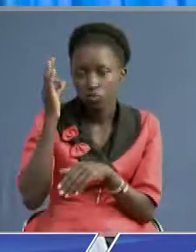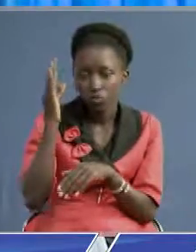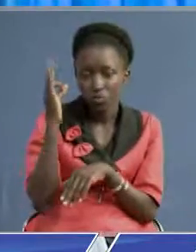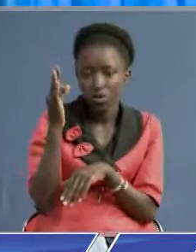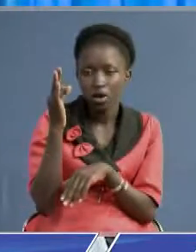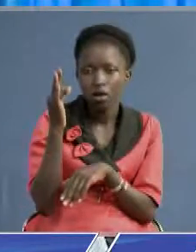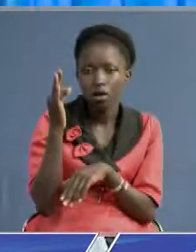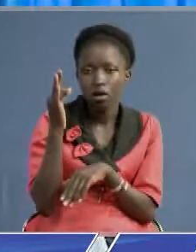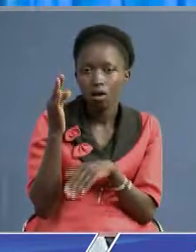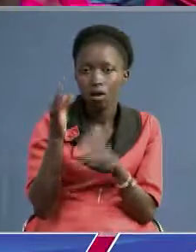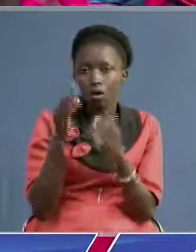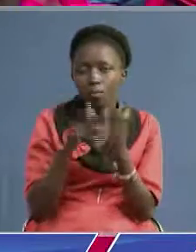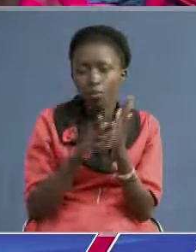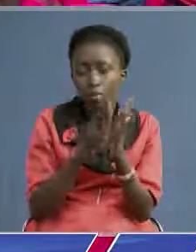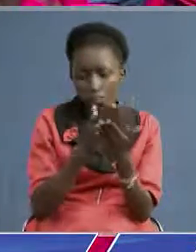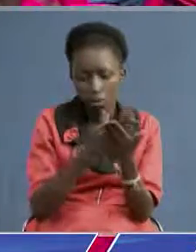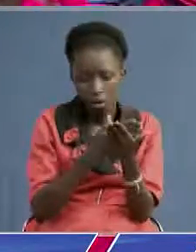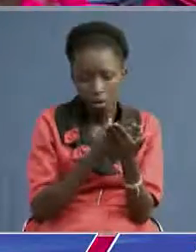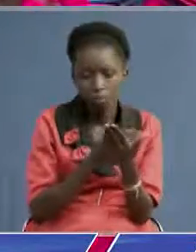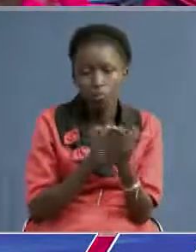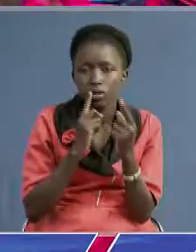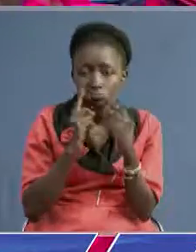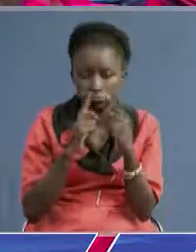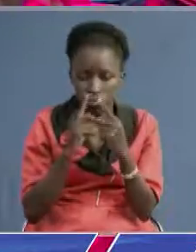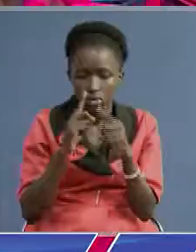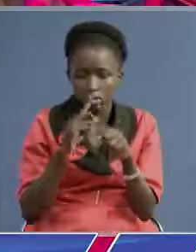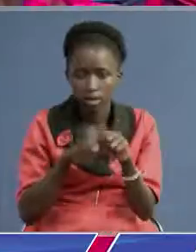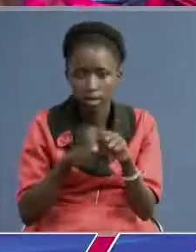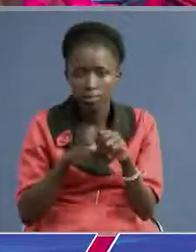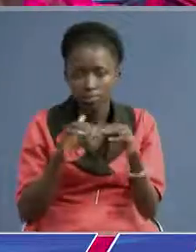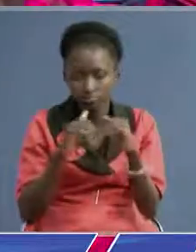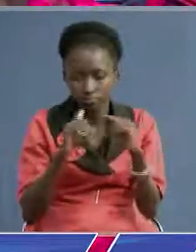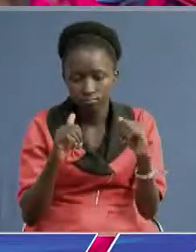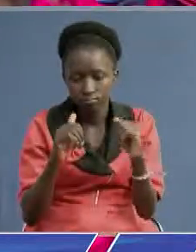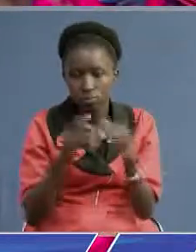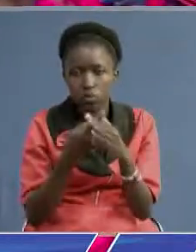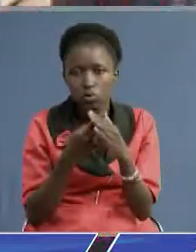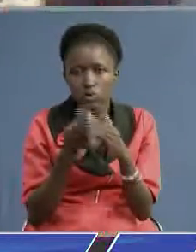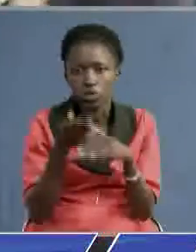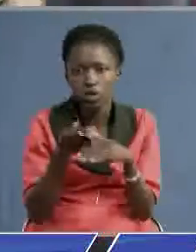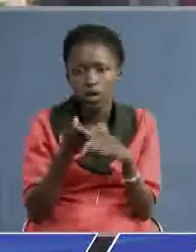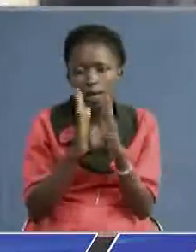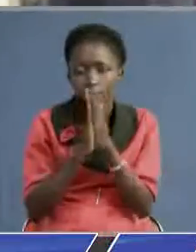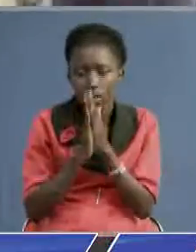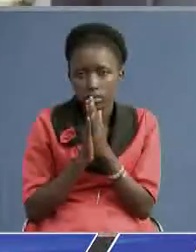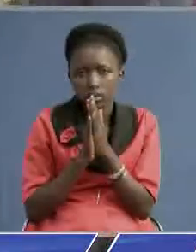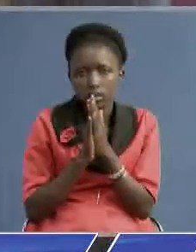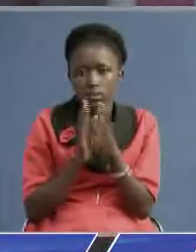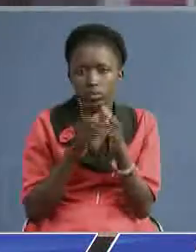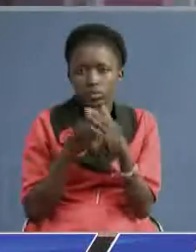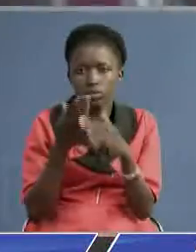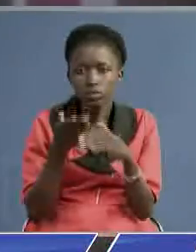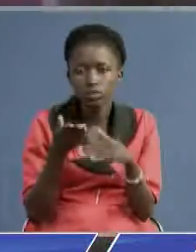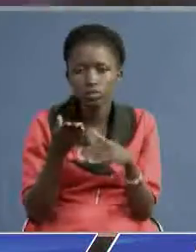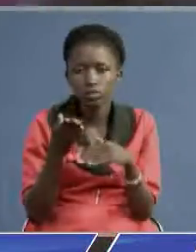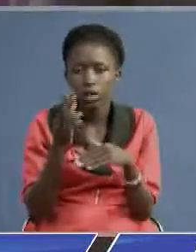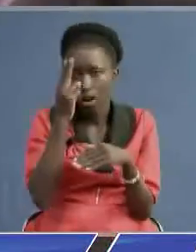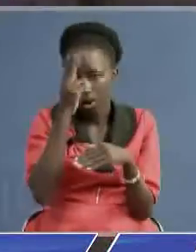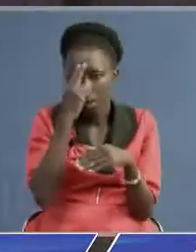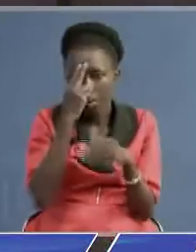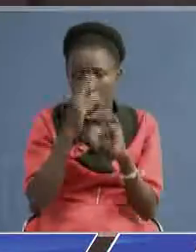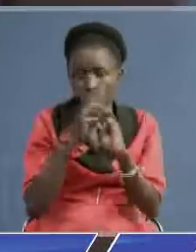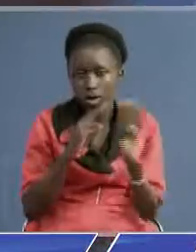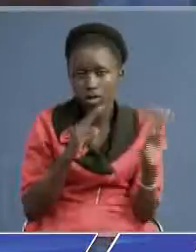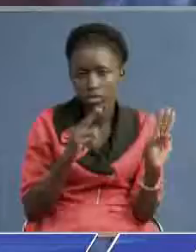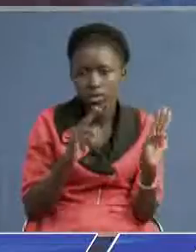future, our program. Speaking during a separate event for interdenominational prayers in Inkoriento Primary School in Narok